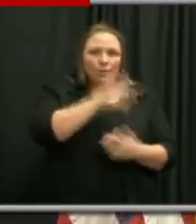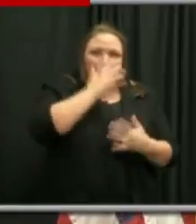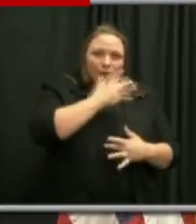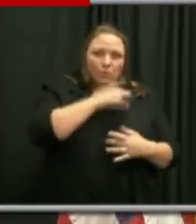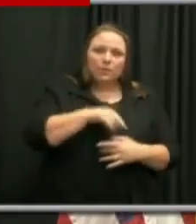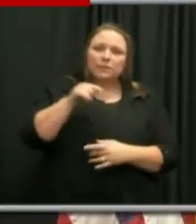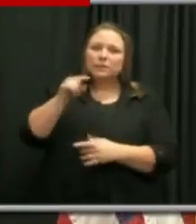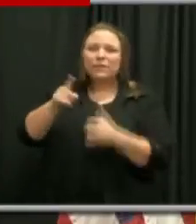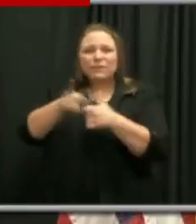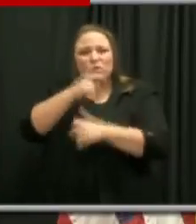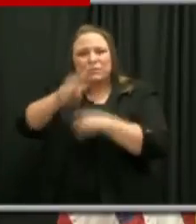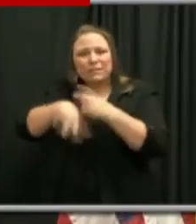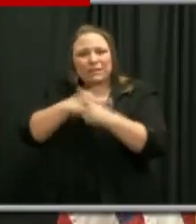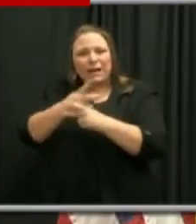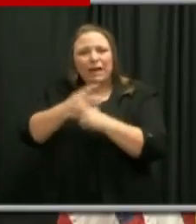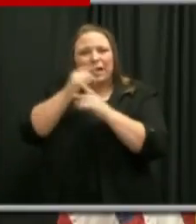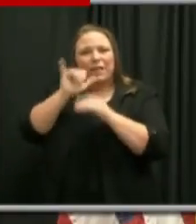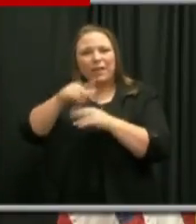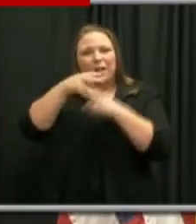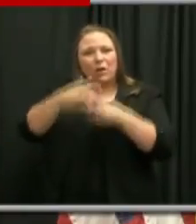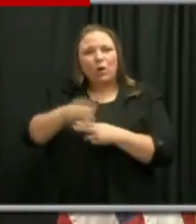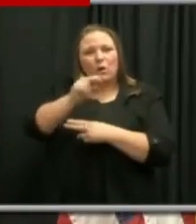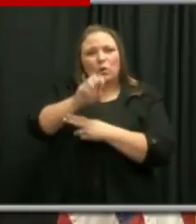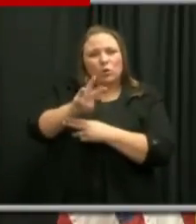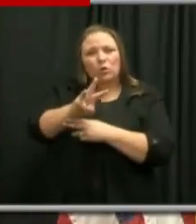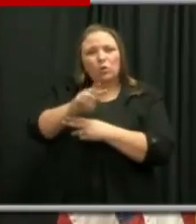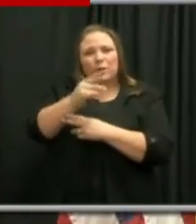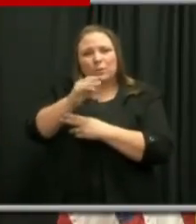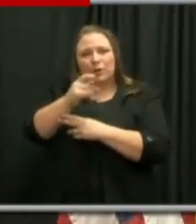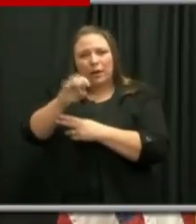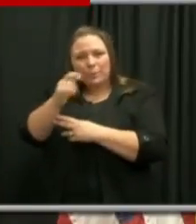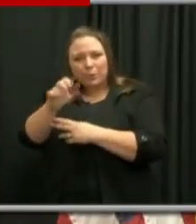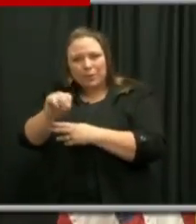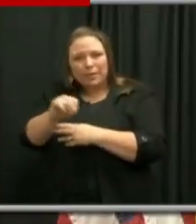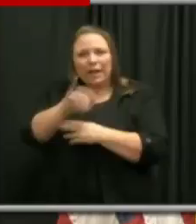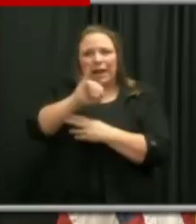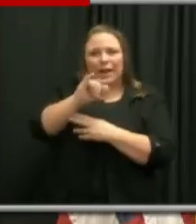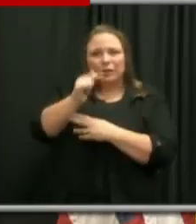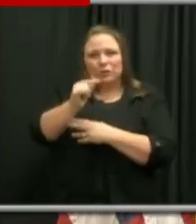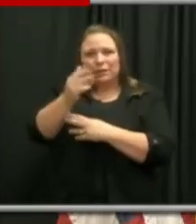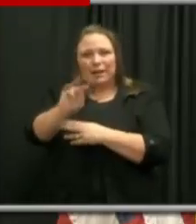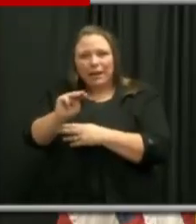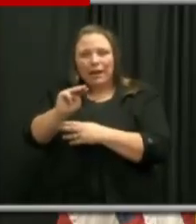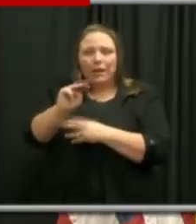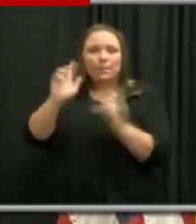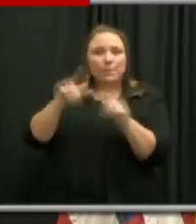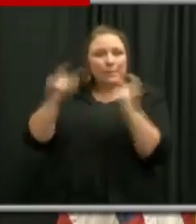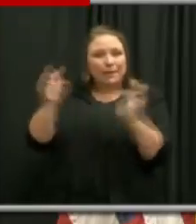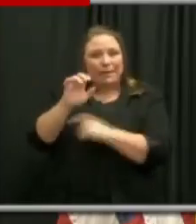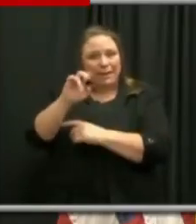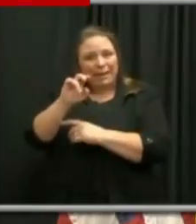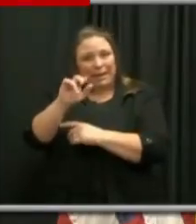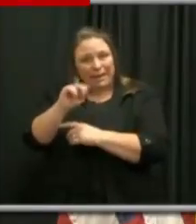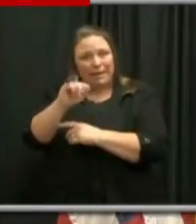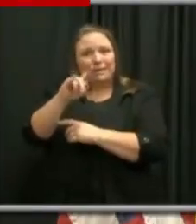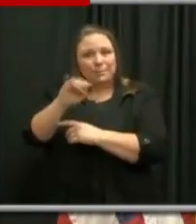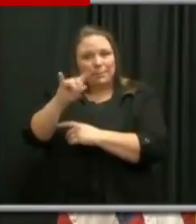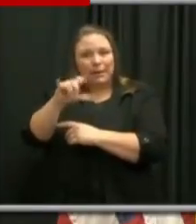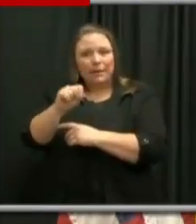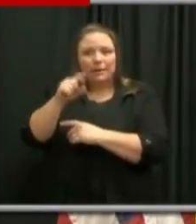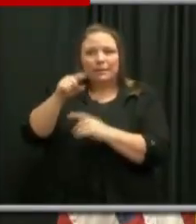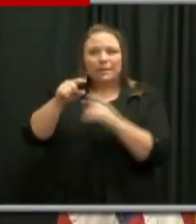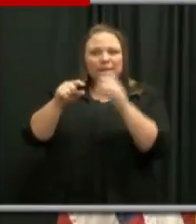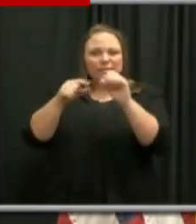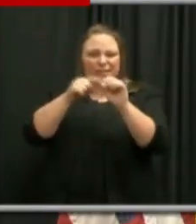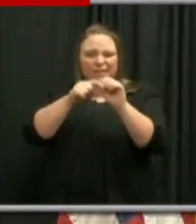protein called mu immunoglobulin. We call it IgM. These antibodies are very, very large. They can wrap things